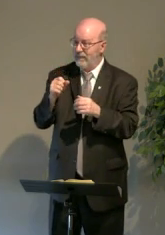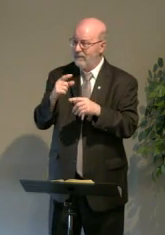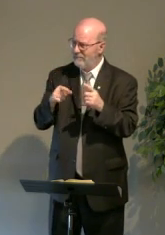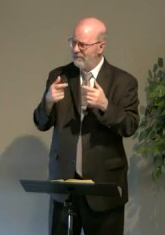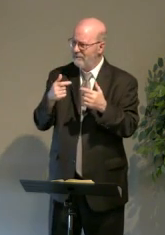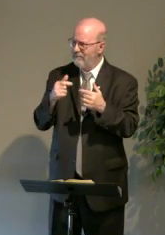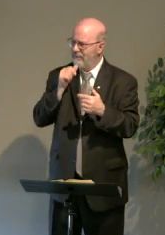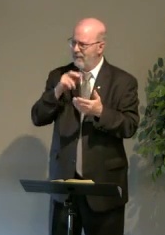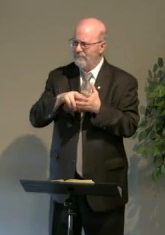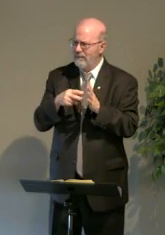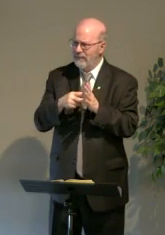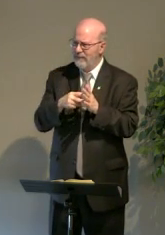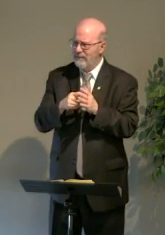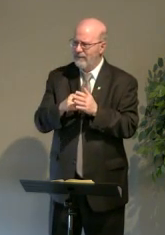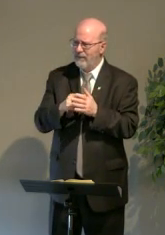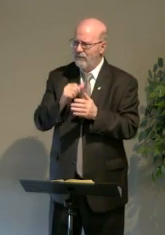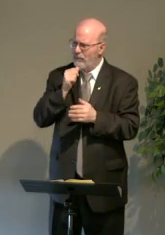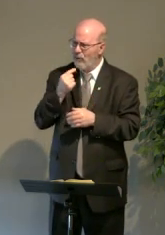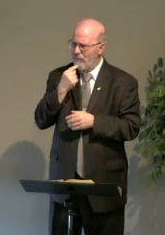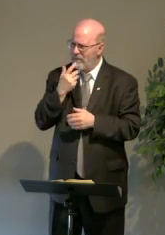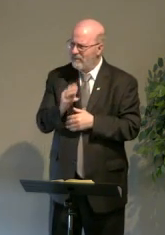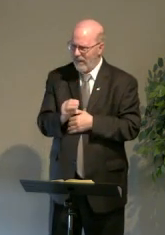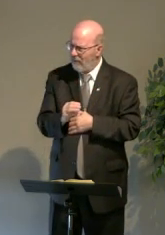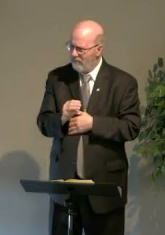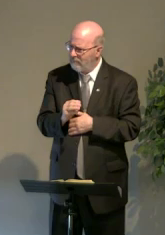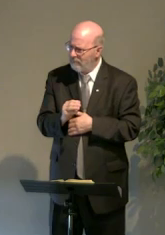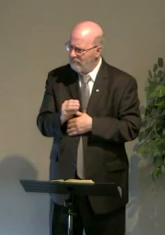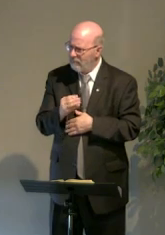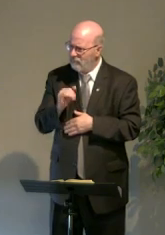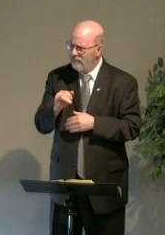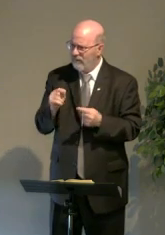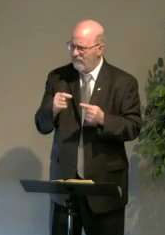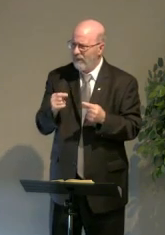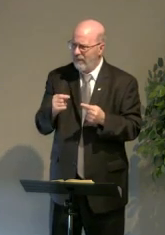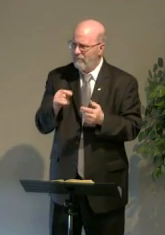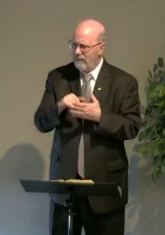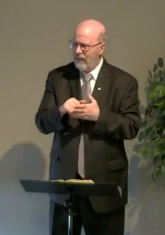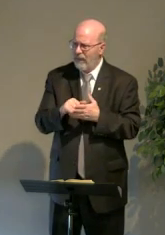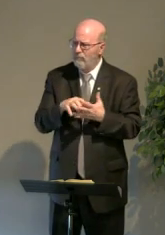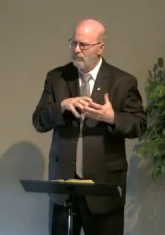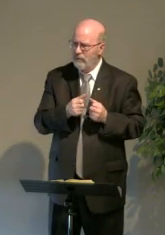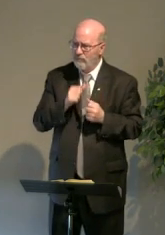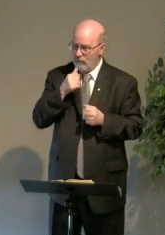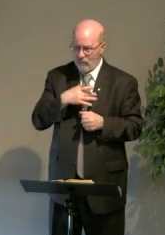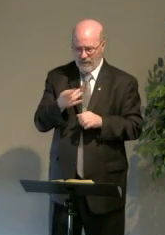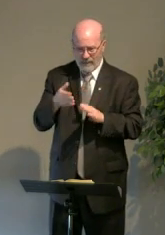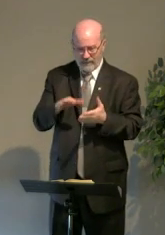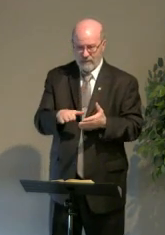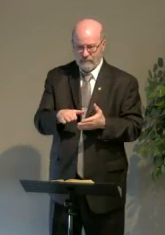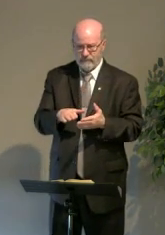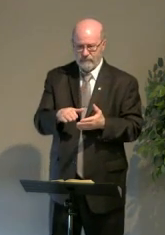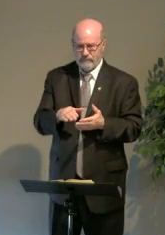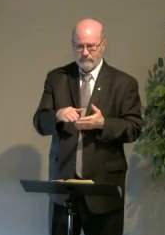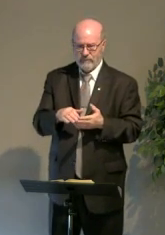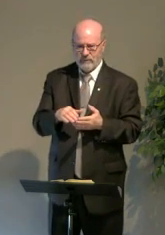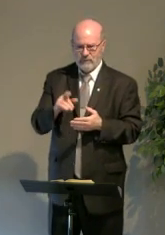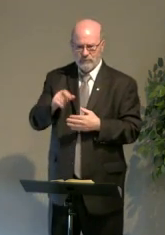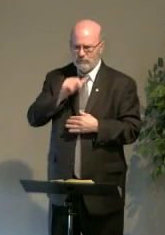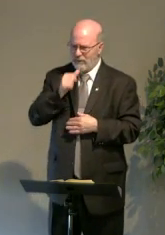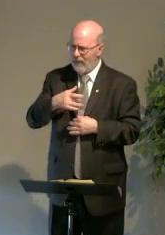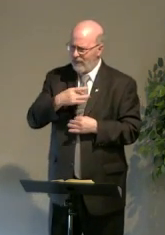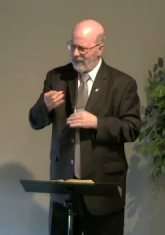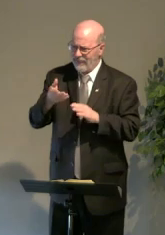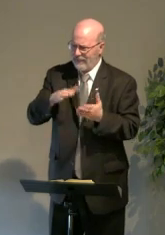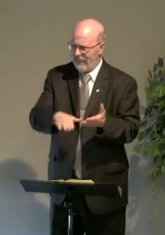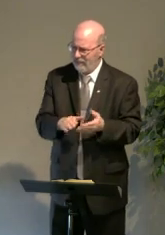it doesn't mean that death doesn't hurt and that we don't have pain. We don't like death. You know, and I don't think we should. We shouldn't like